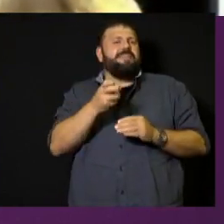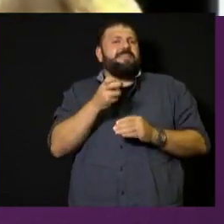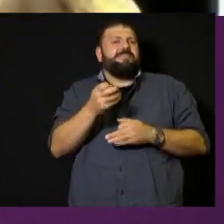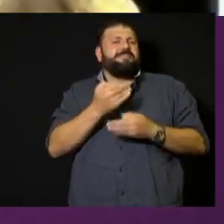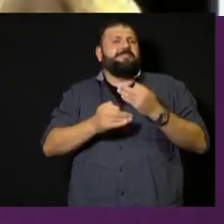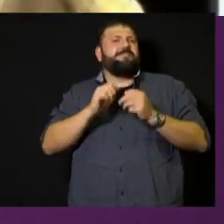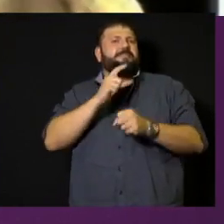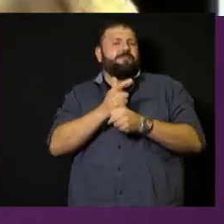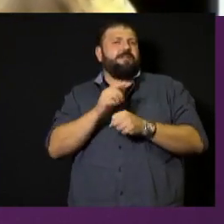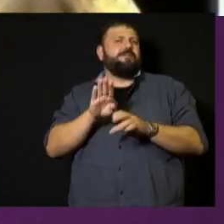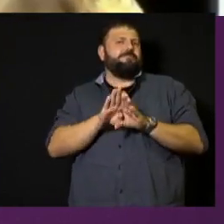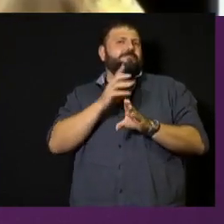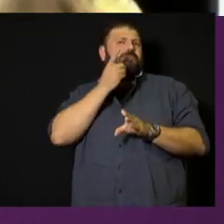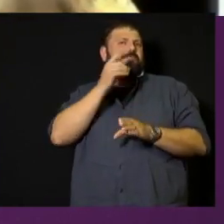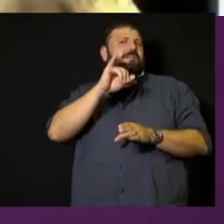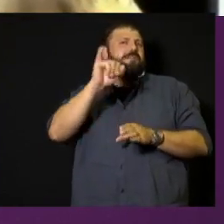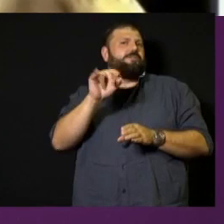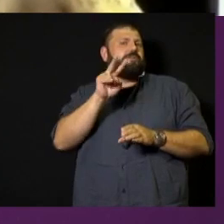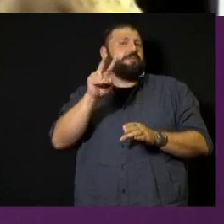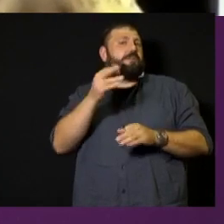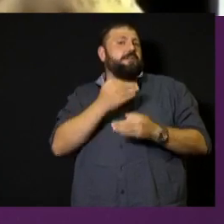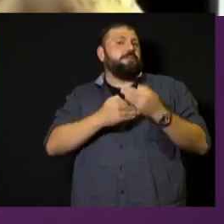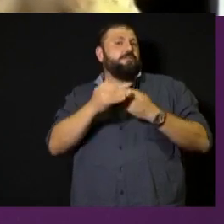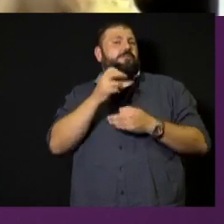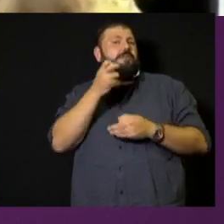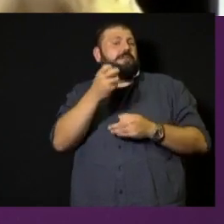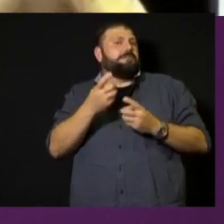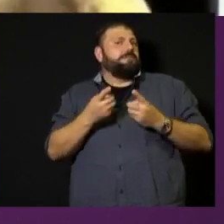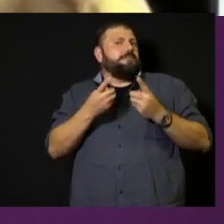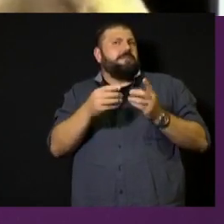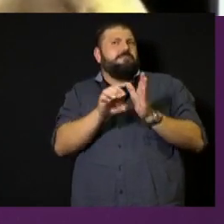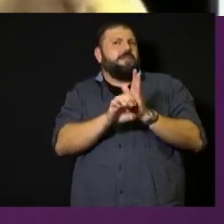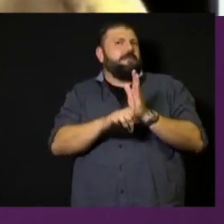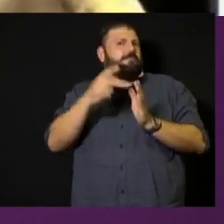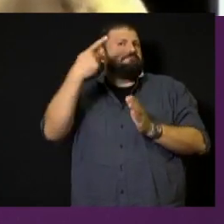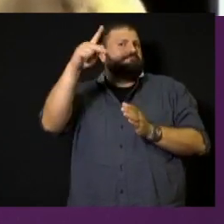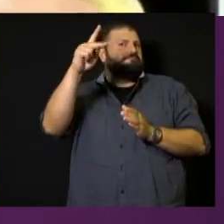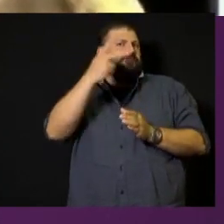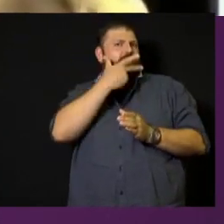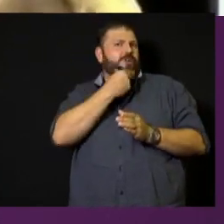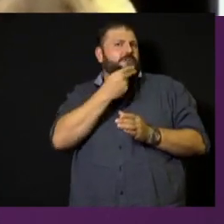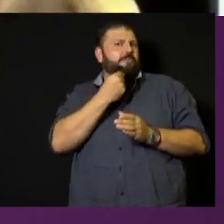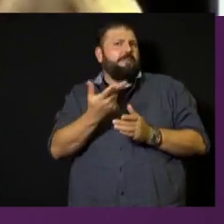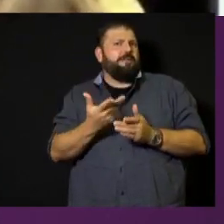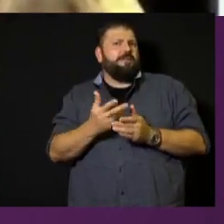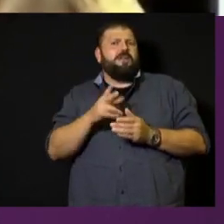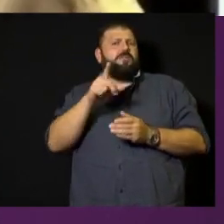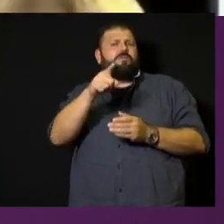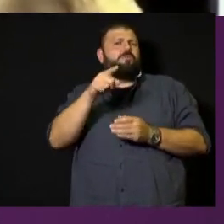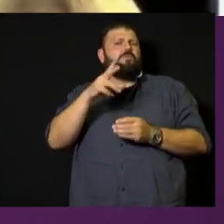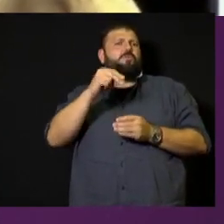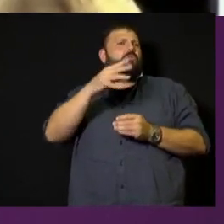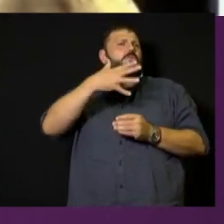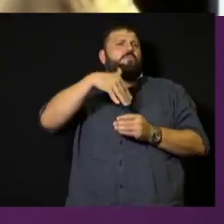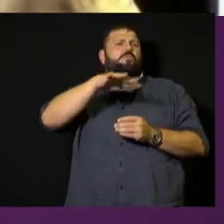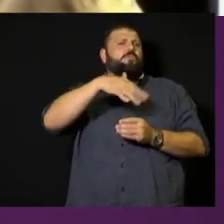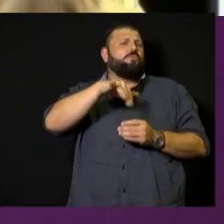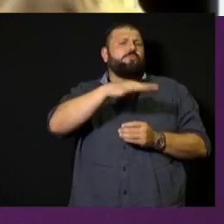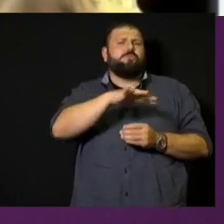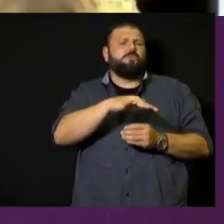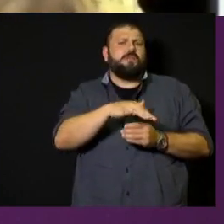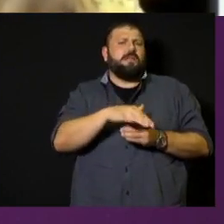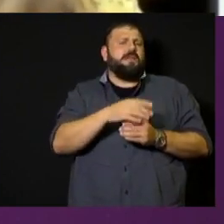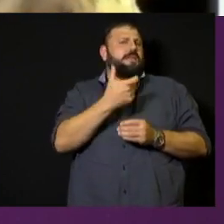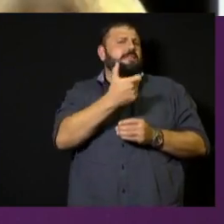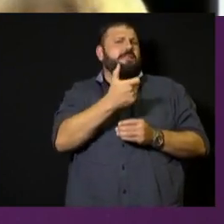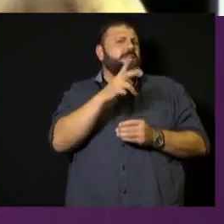process. And as Jorge Vergara says and taught us, with the example, we do not and